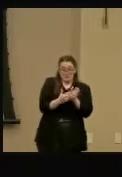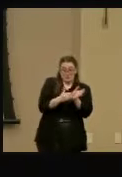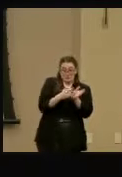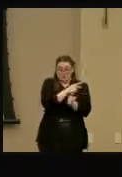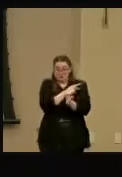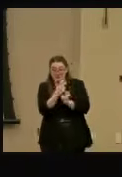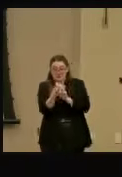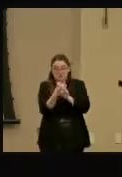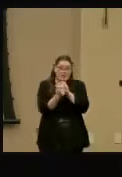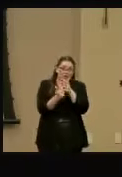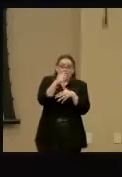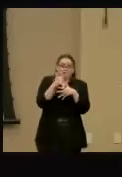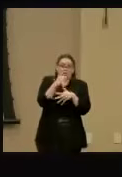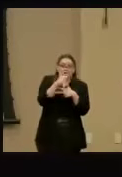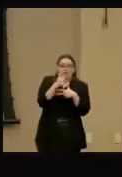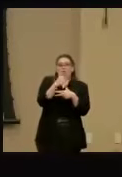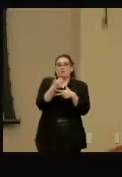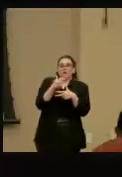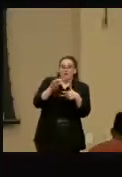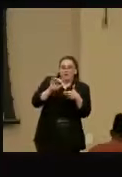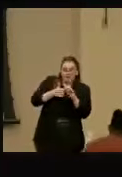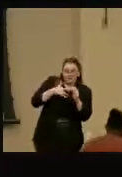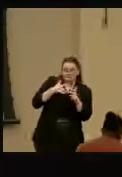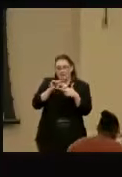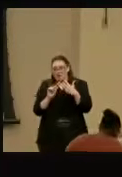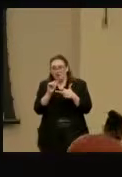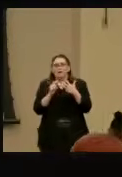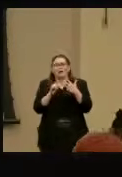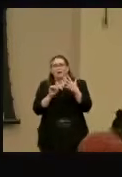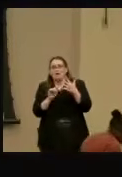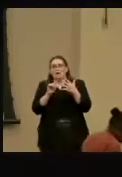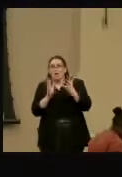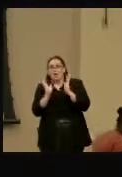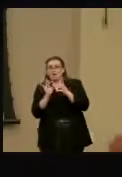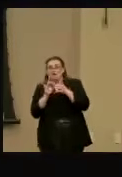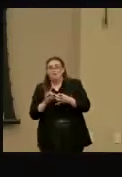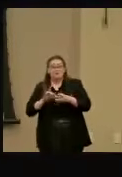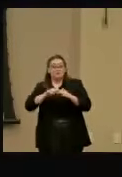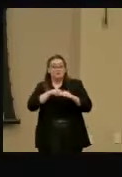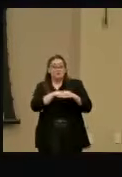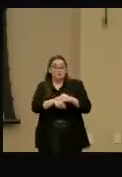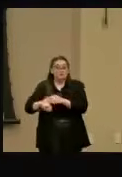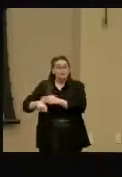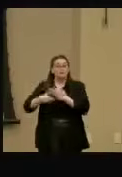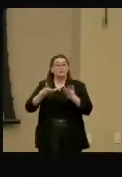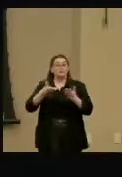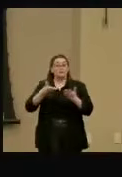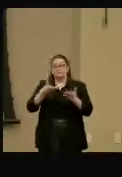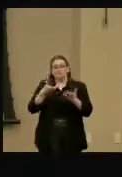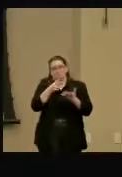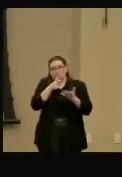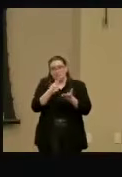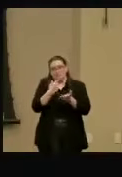burner, but maybe the middle burner and sometimes the back burner, and the conversations don't happen as quickly and as frequently as they